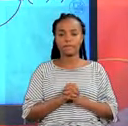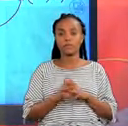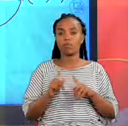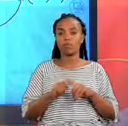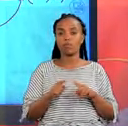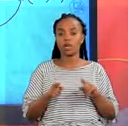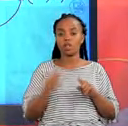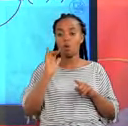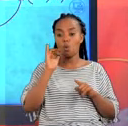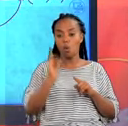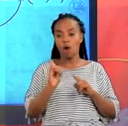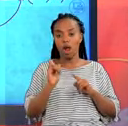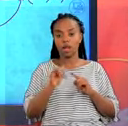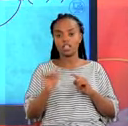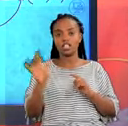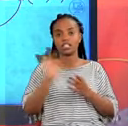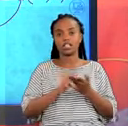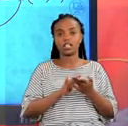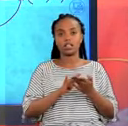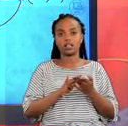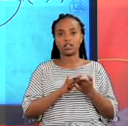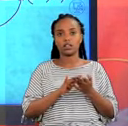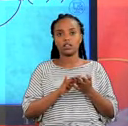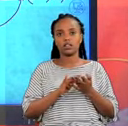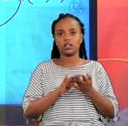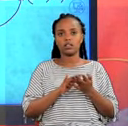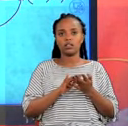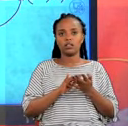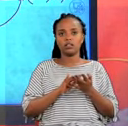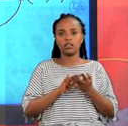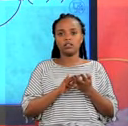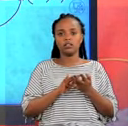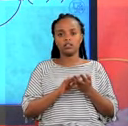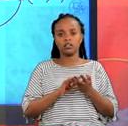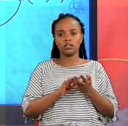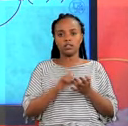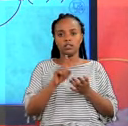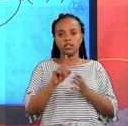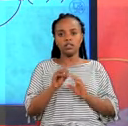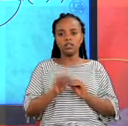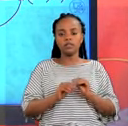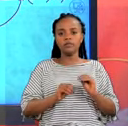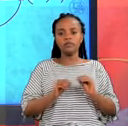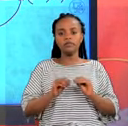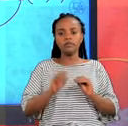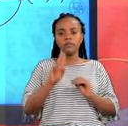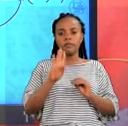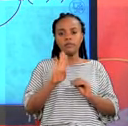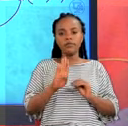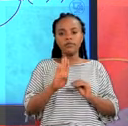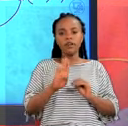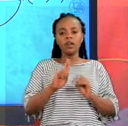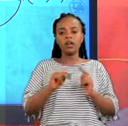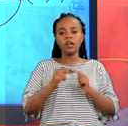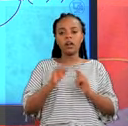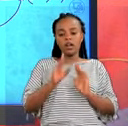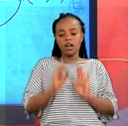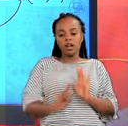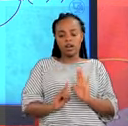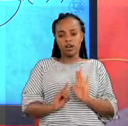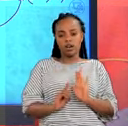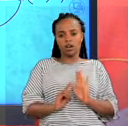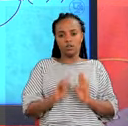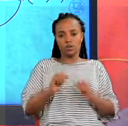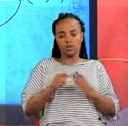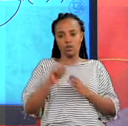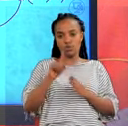But its Y coordinate, this center, it is its Y coordinate is 4. So you move B unit down, 1 unit down. So you